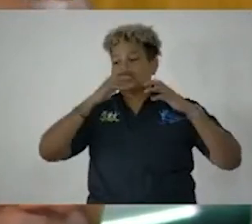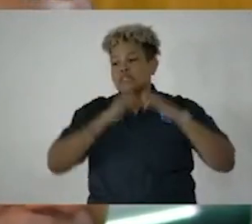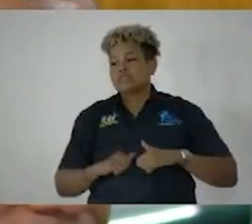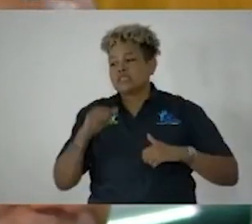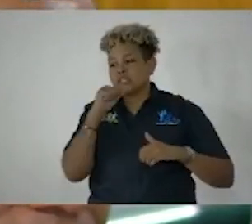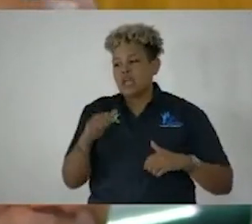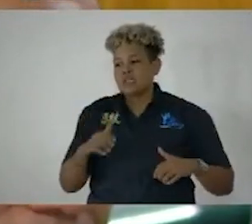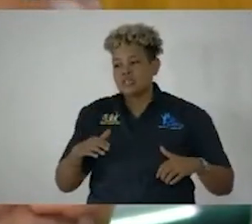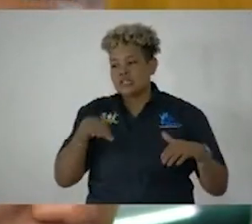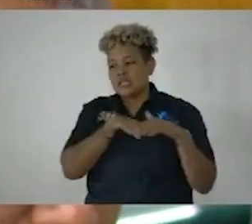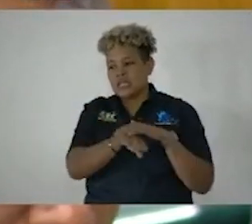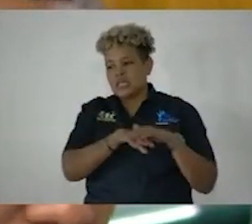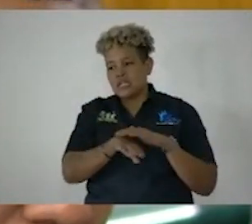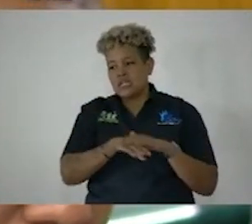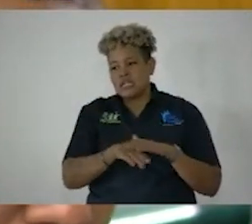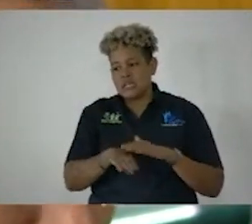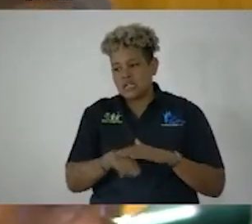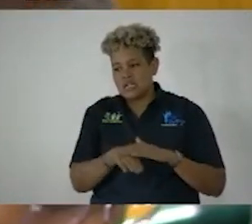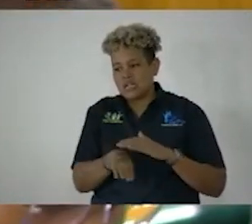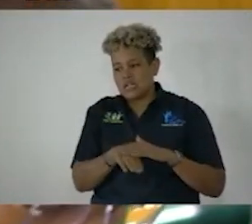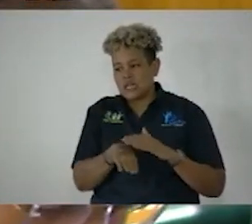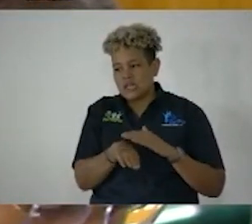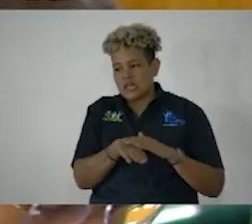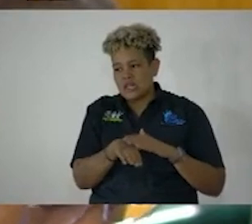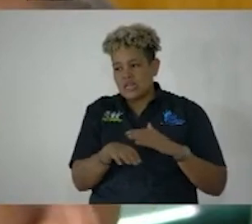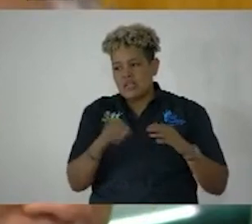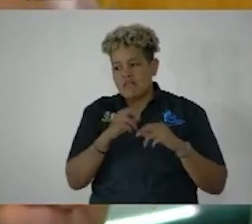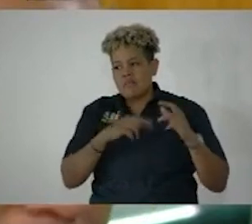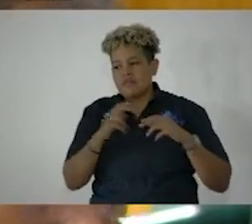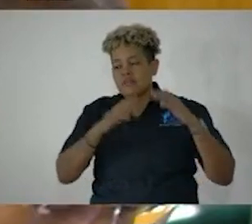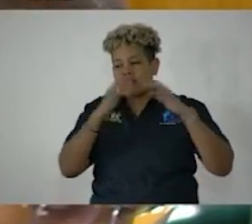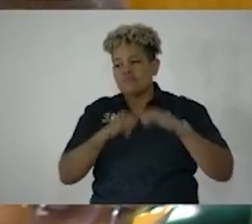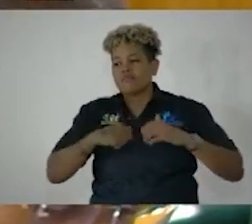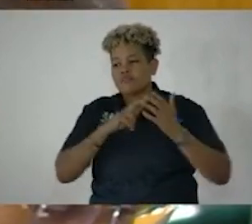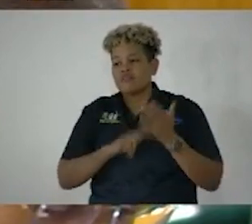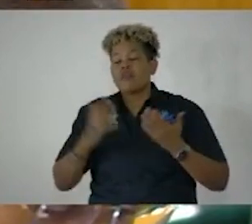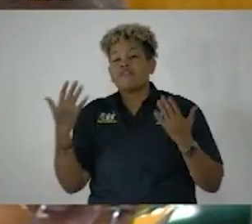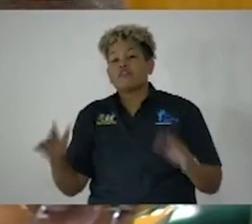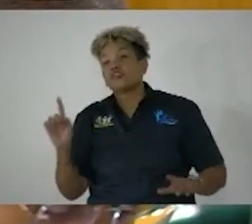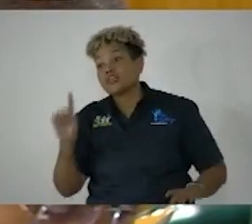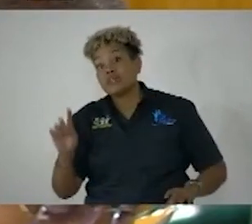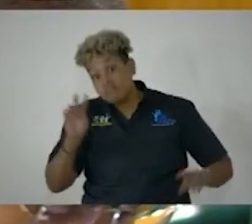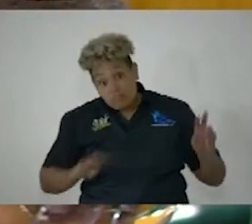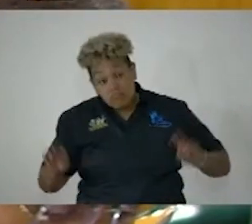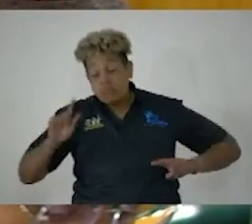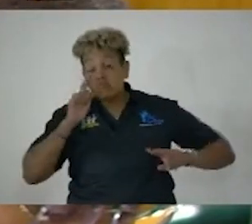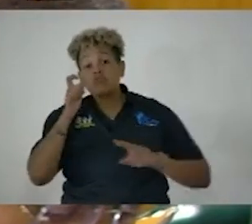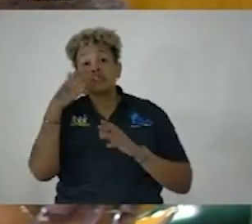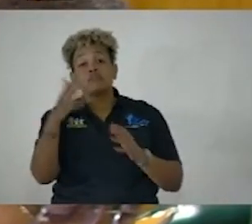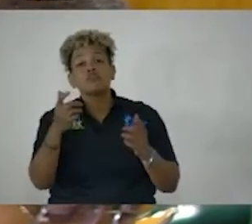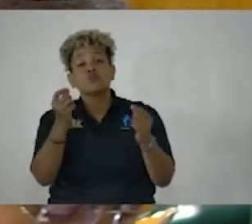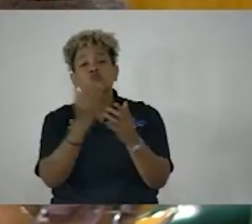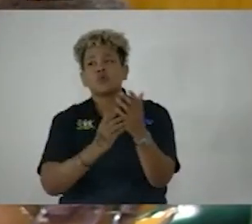the internal aspects of the building. A contractor has gone in recently to do